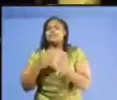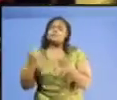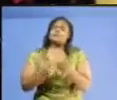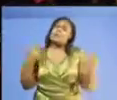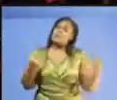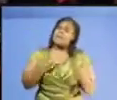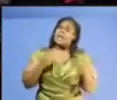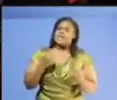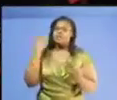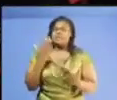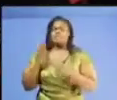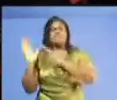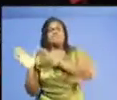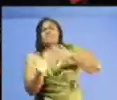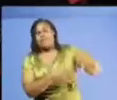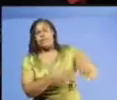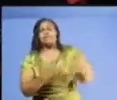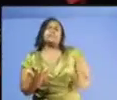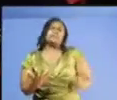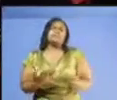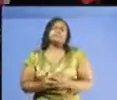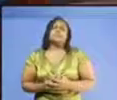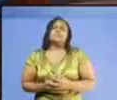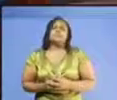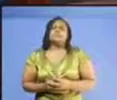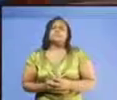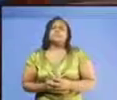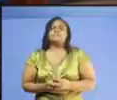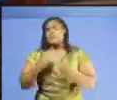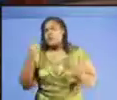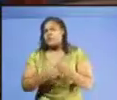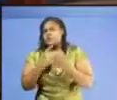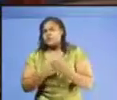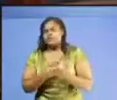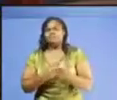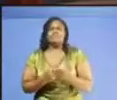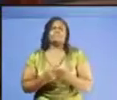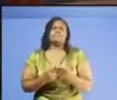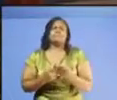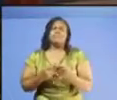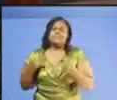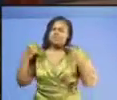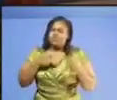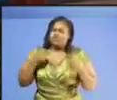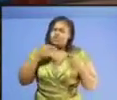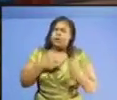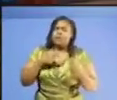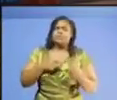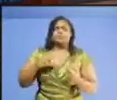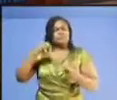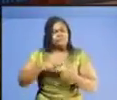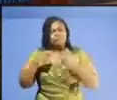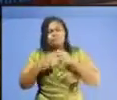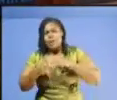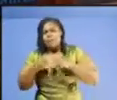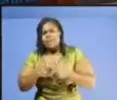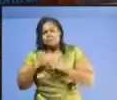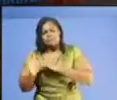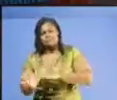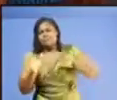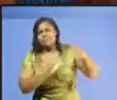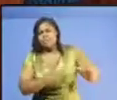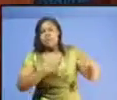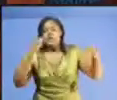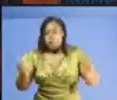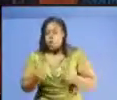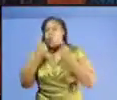you thought you would have gotten rid of, some trial you thought would have been left behind, you can wake